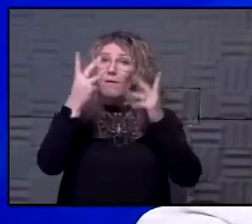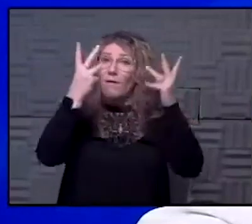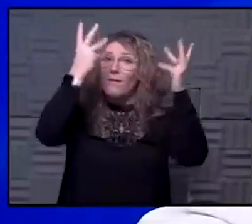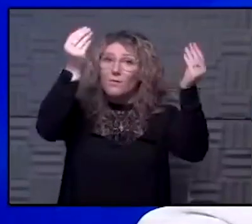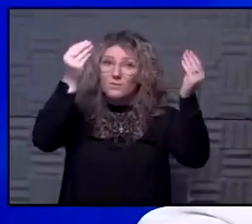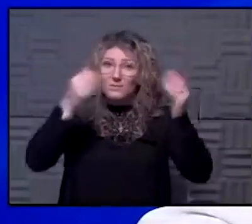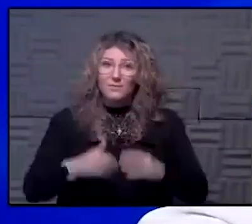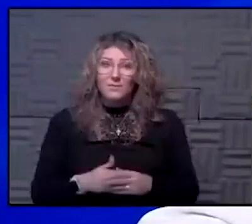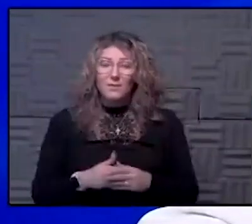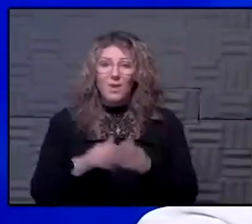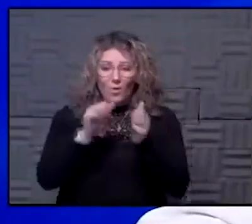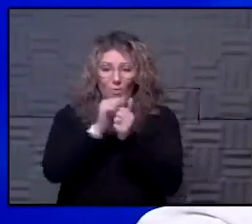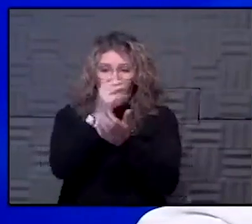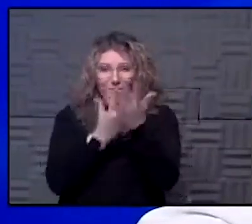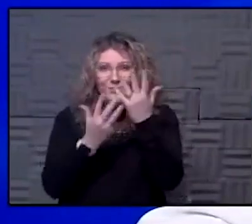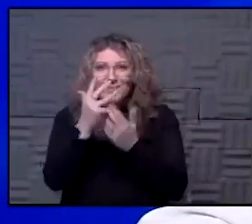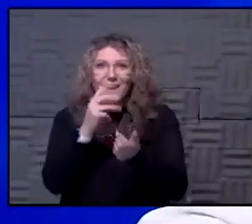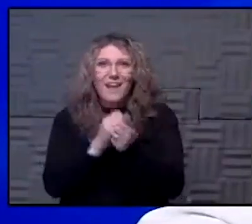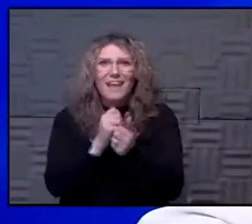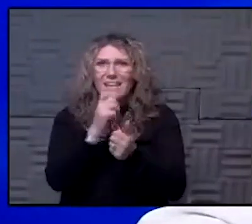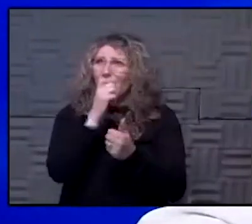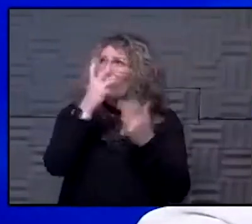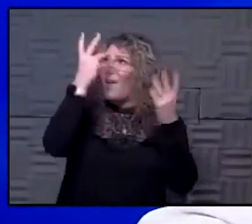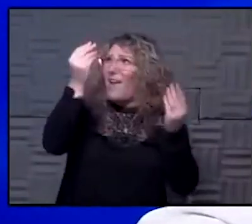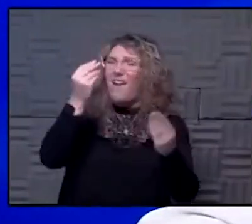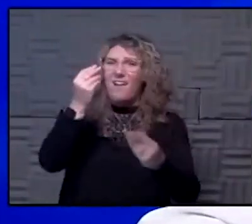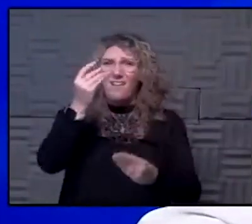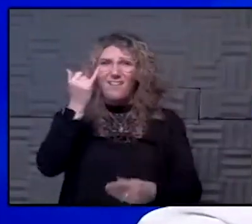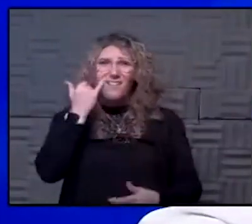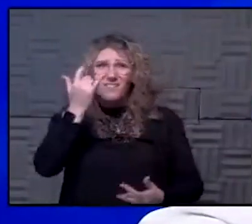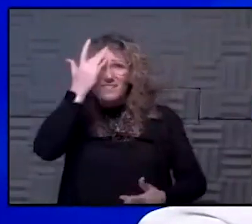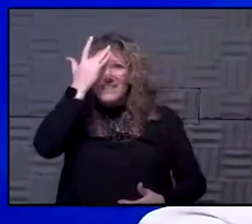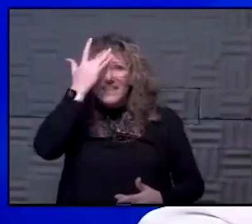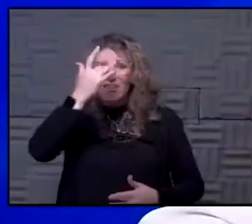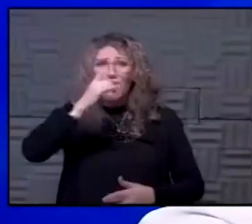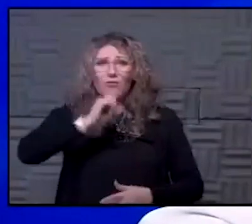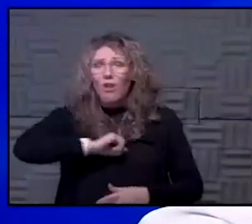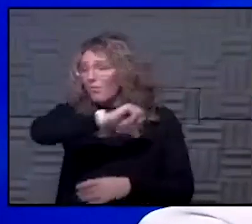outside. Wash your hands. Don't go out if you're sick. Cough into your elbow.